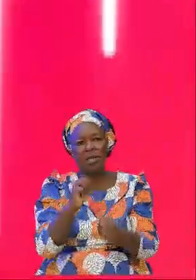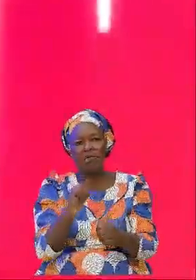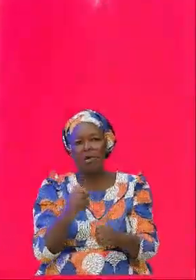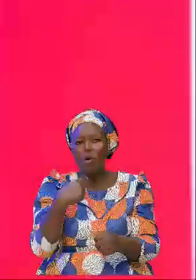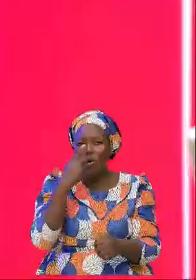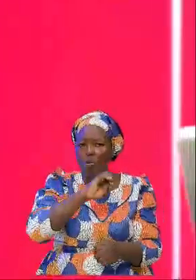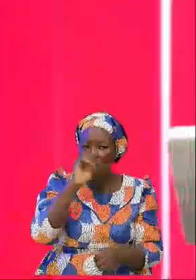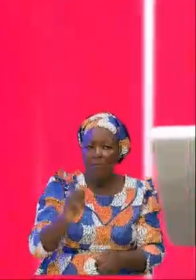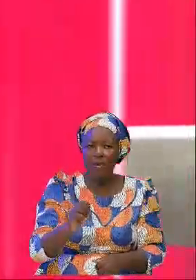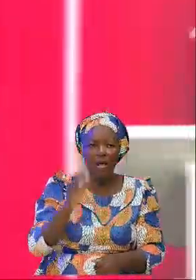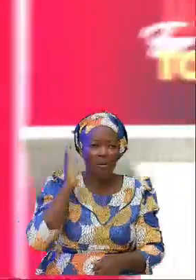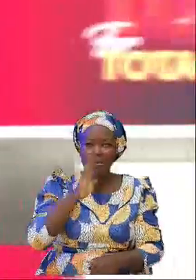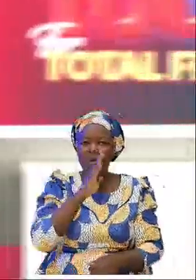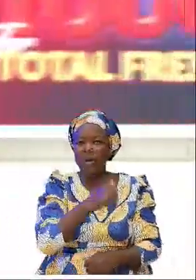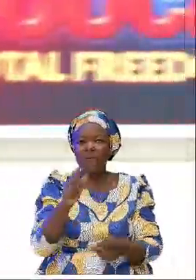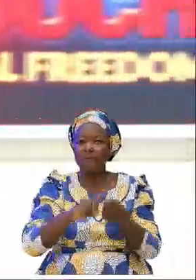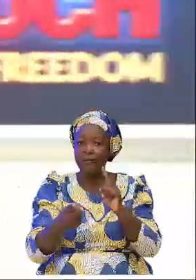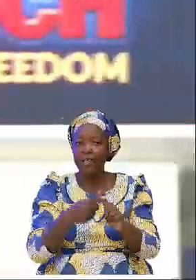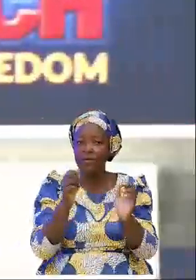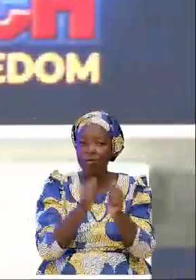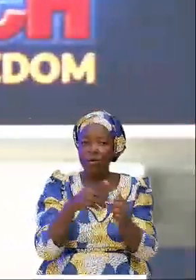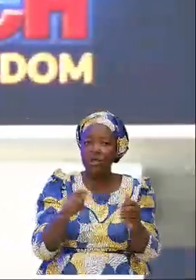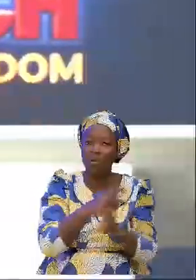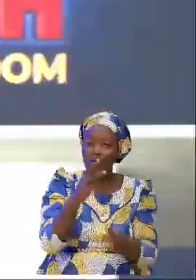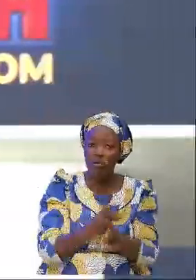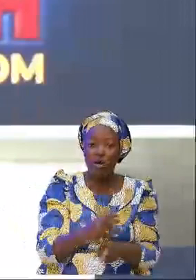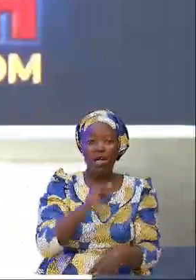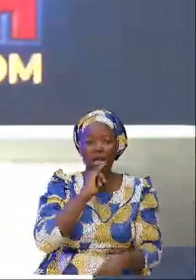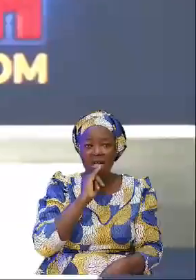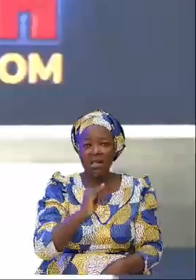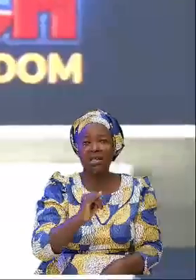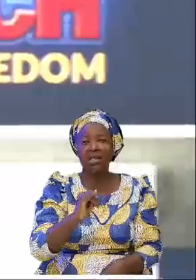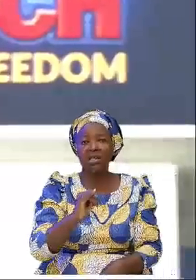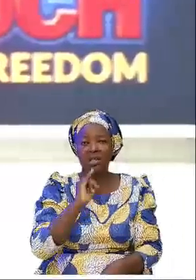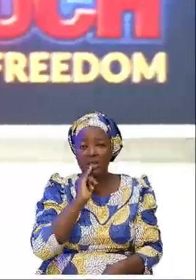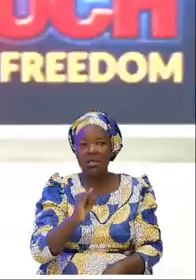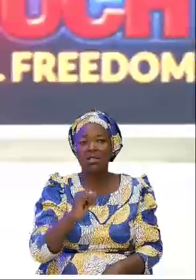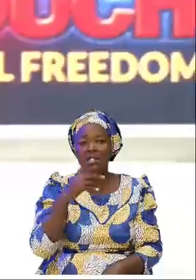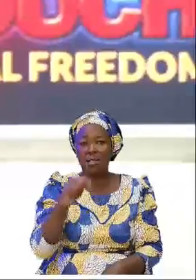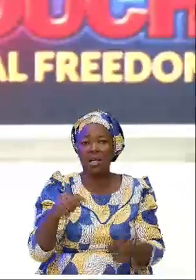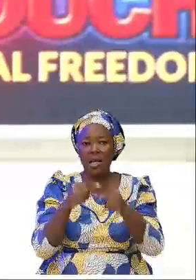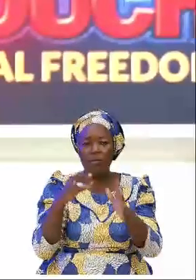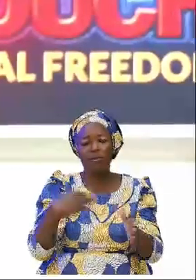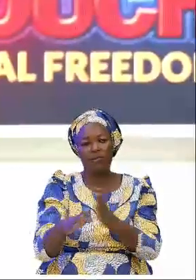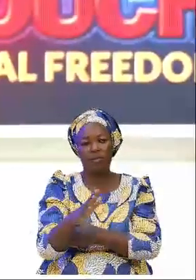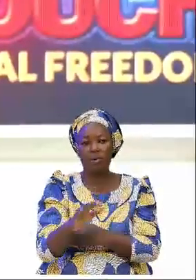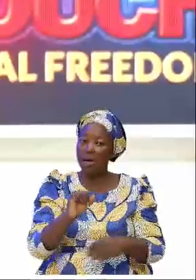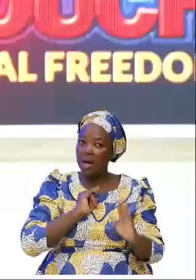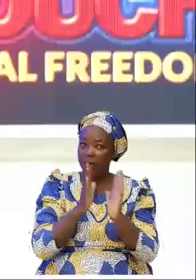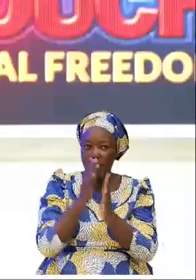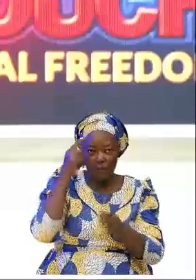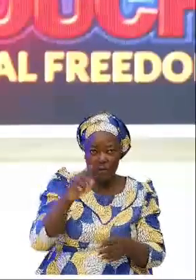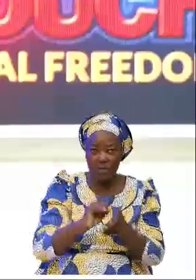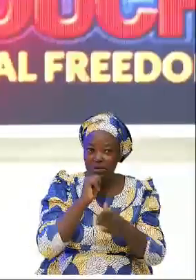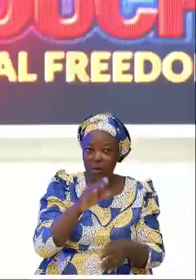like them, whosoever will be a friend of the world is the